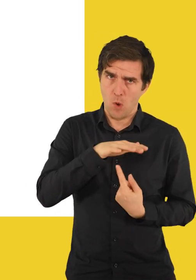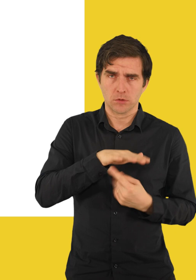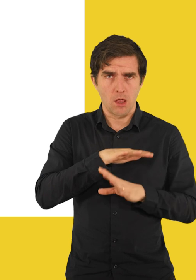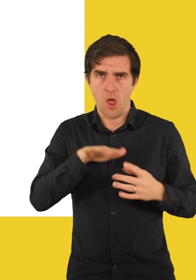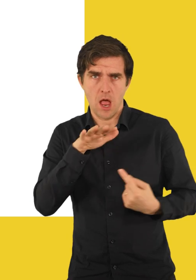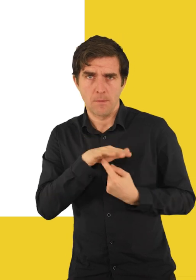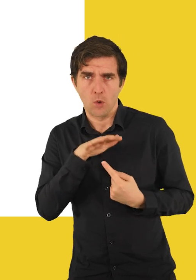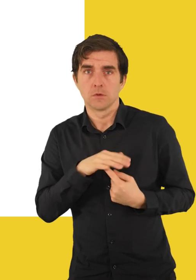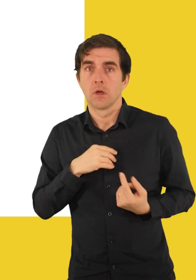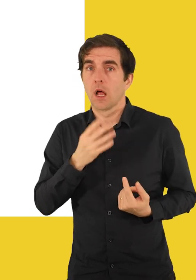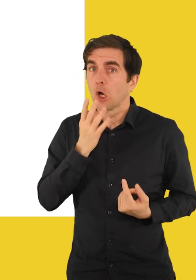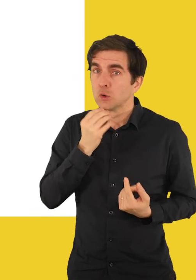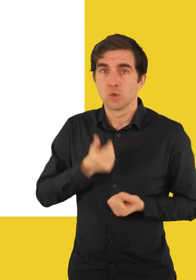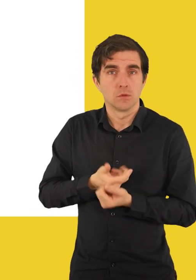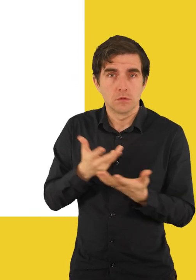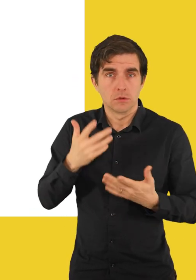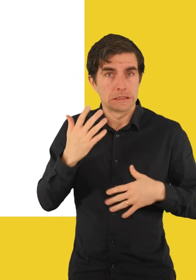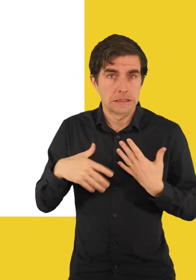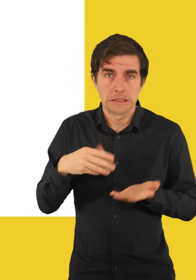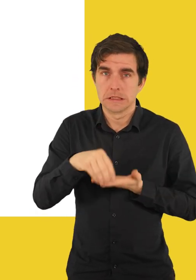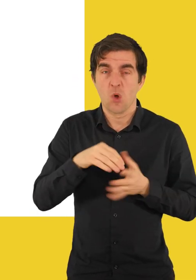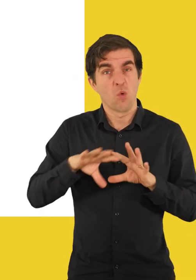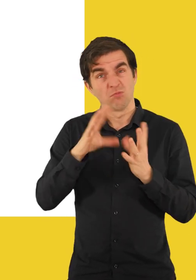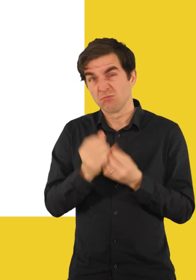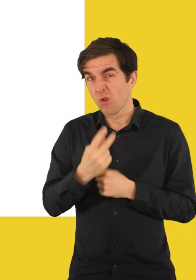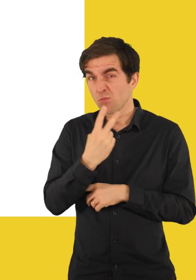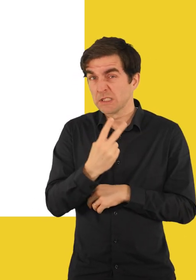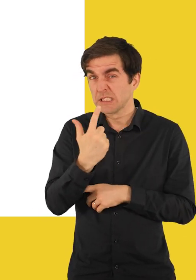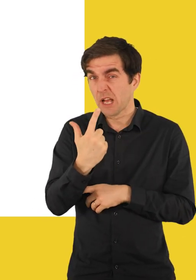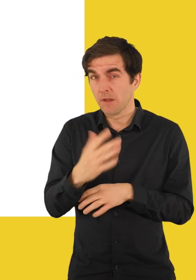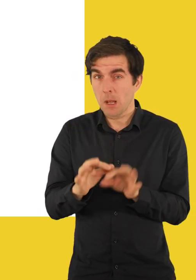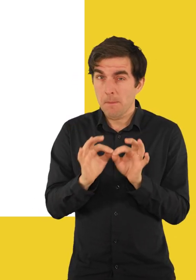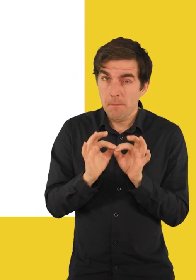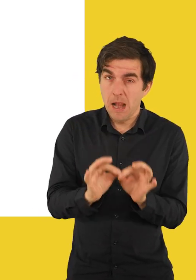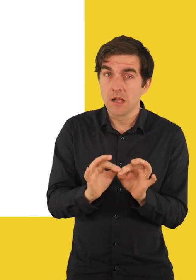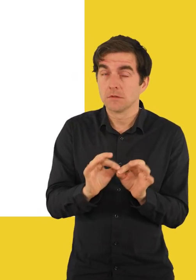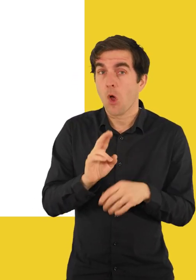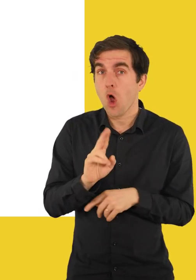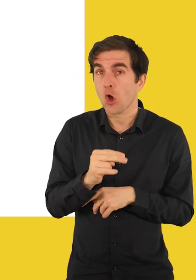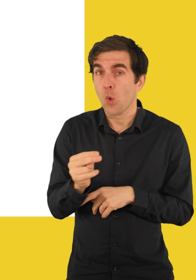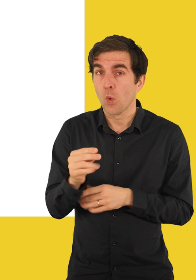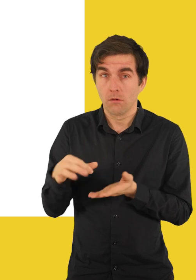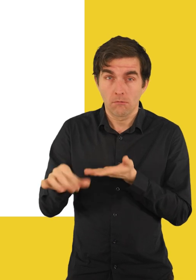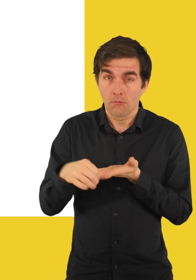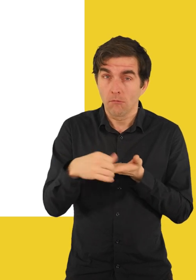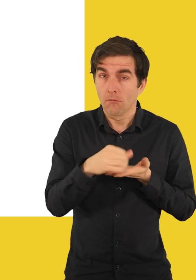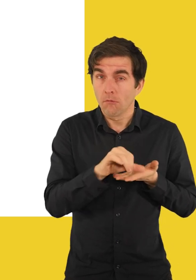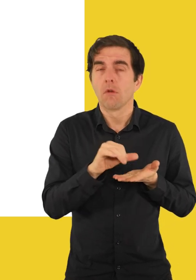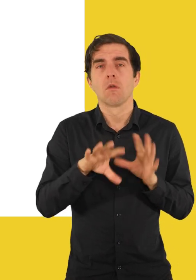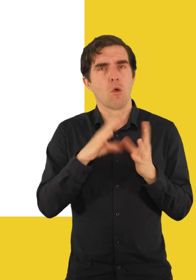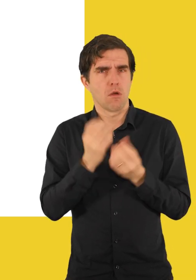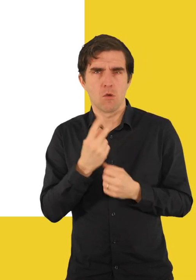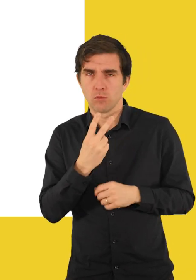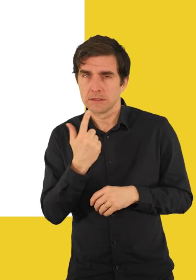use, or the natural resources that we use, it's about 27 billion euros. But if we then take into account the ecological cost, it's